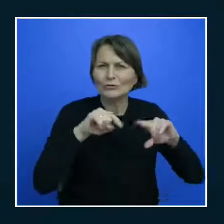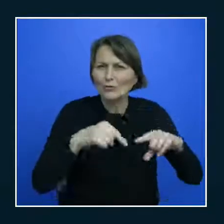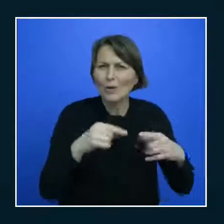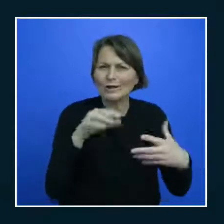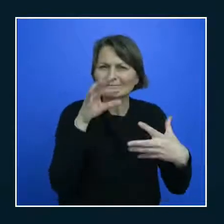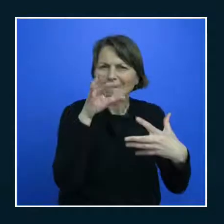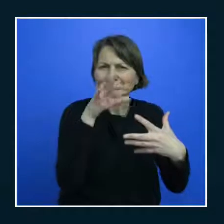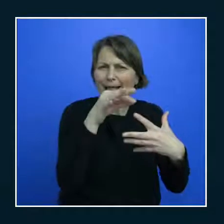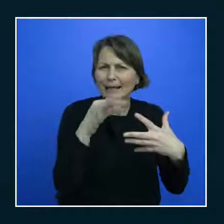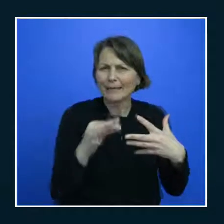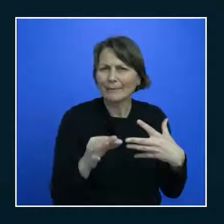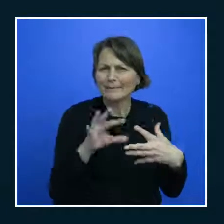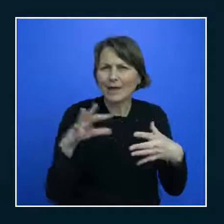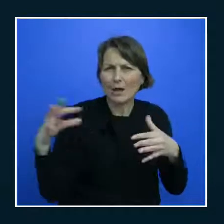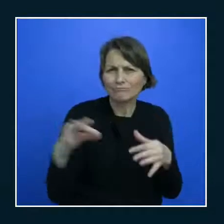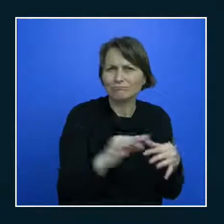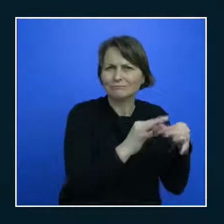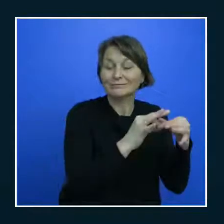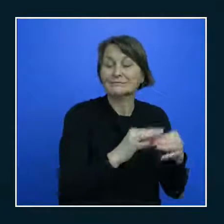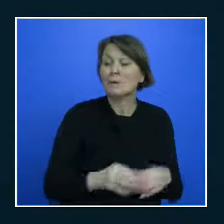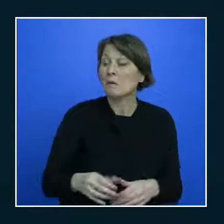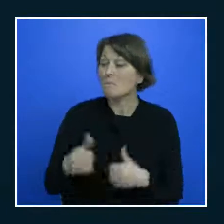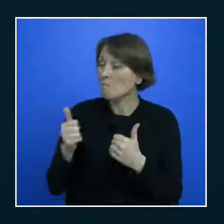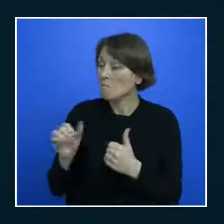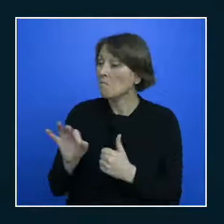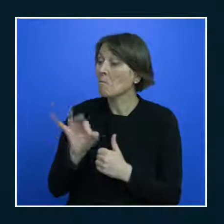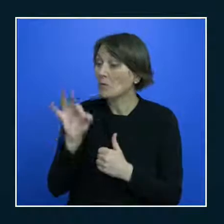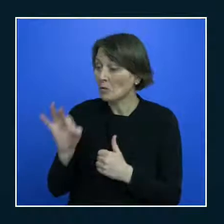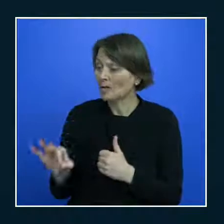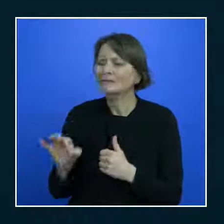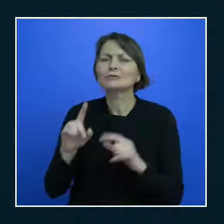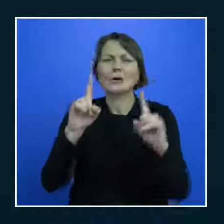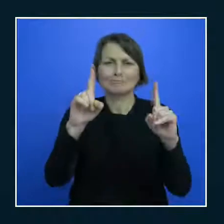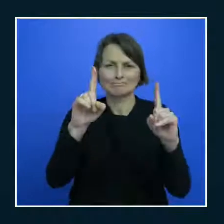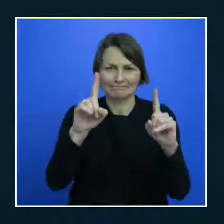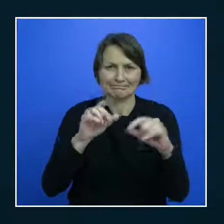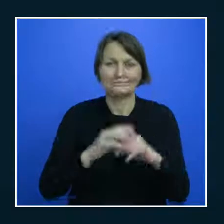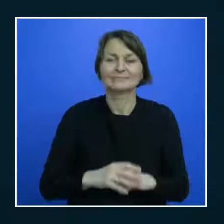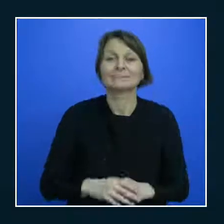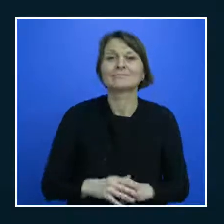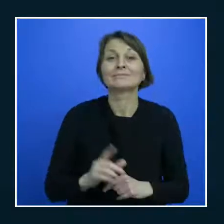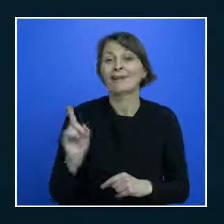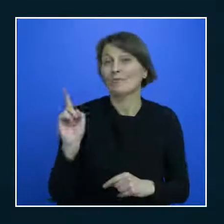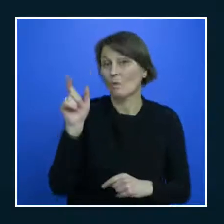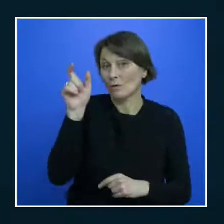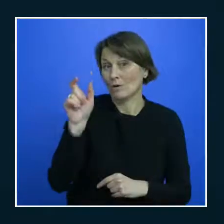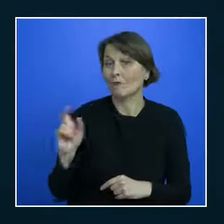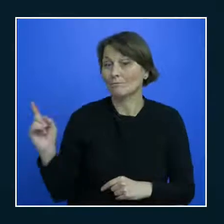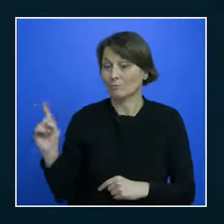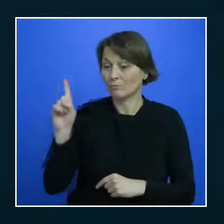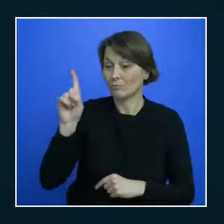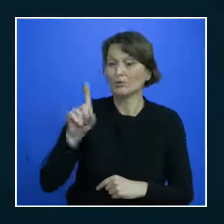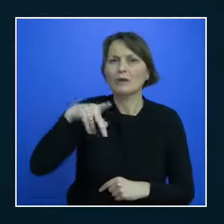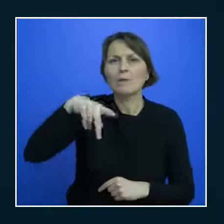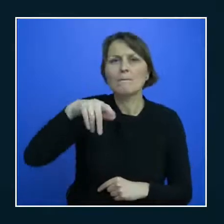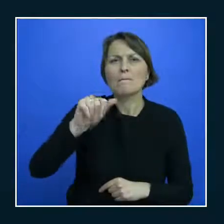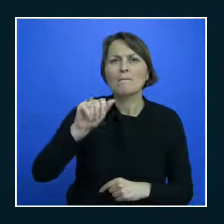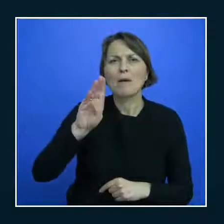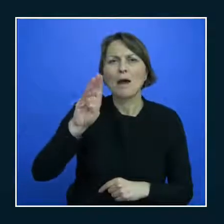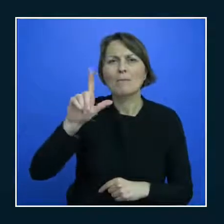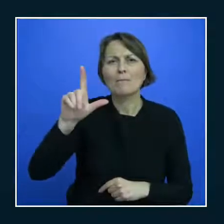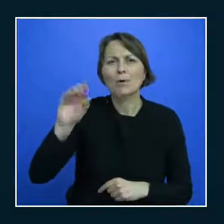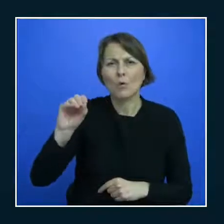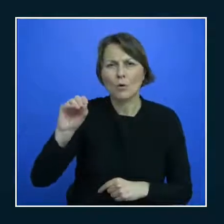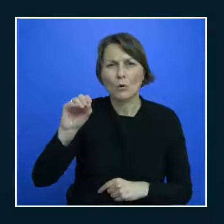Yeah, that's a good question. And let me set it up like this. Pablo Castro had a really good Microsoft Mechanics